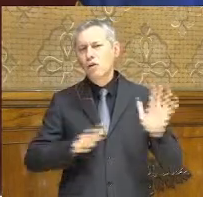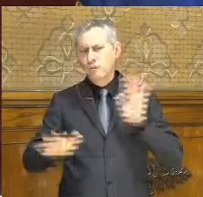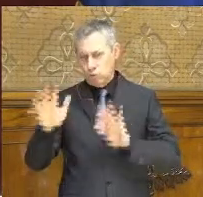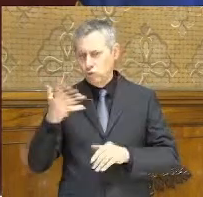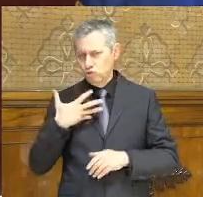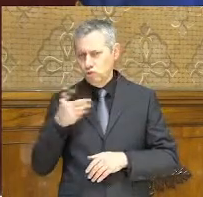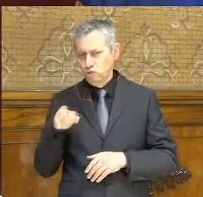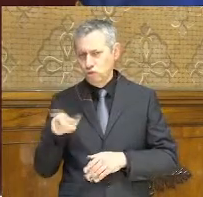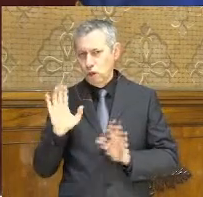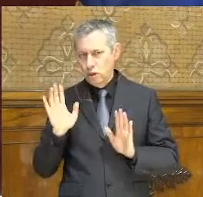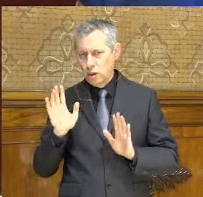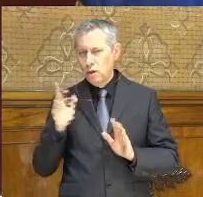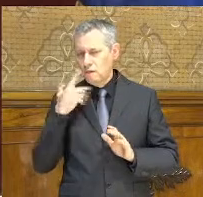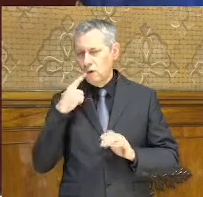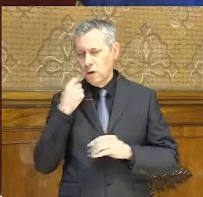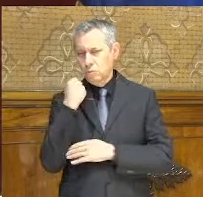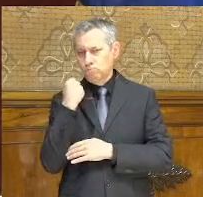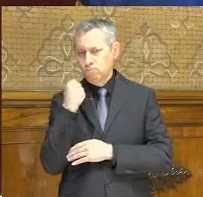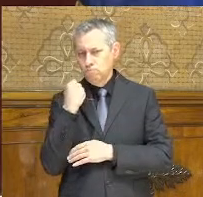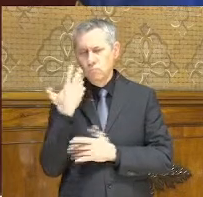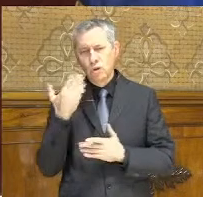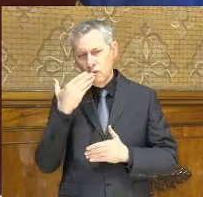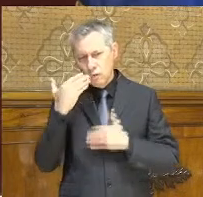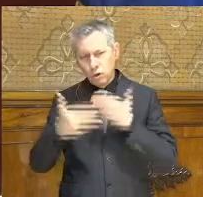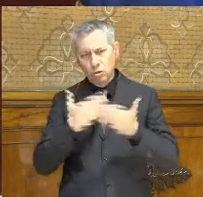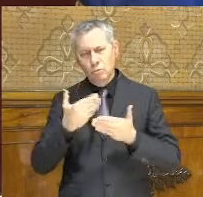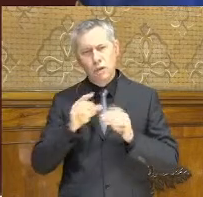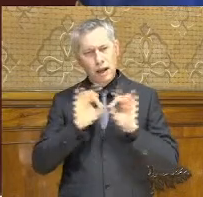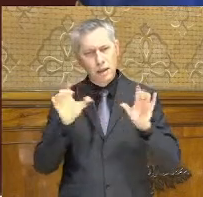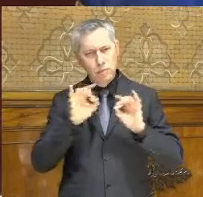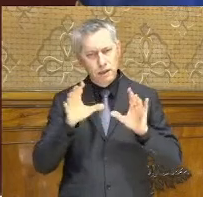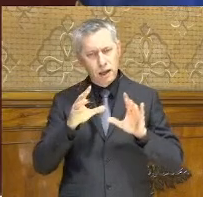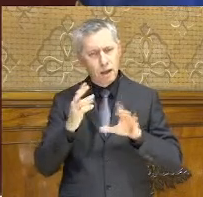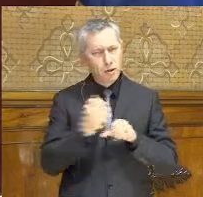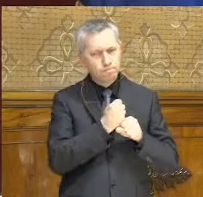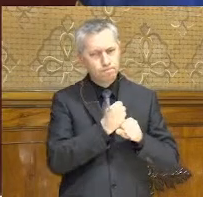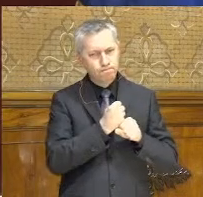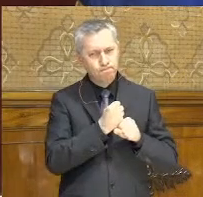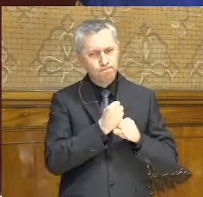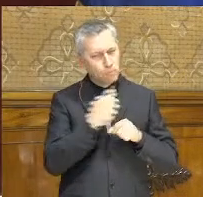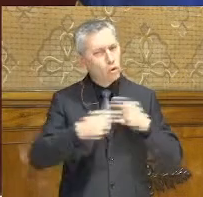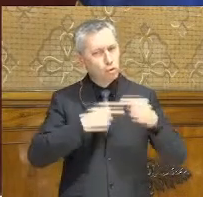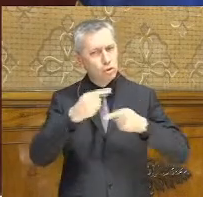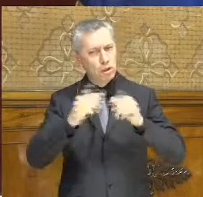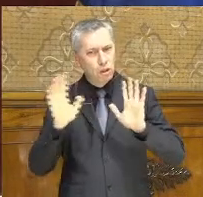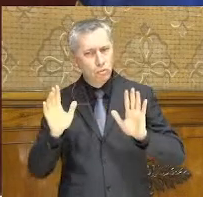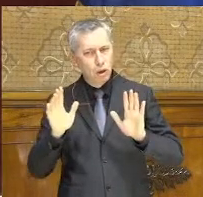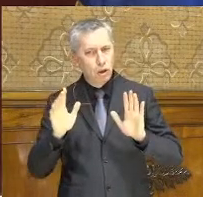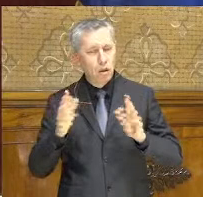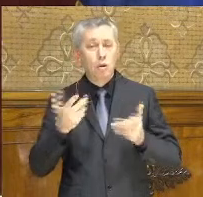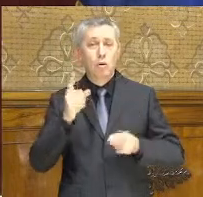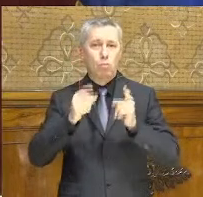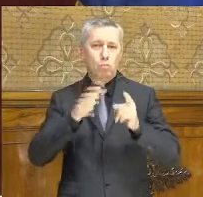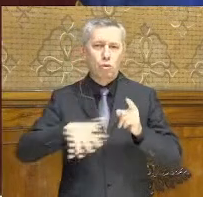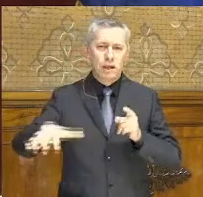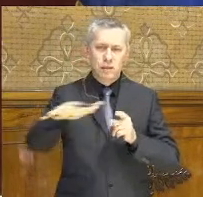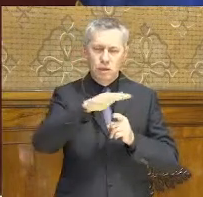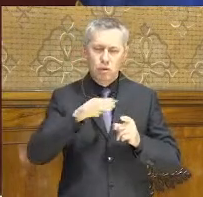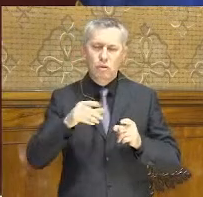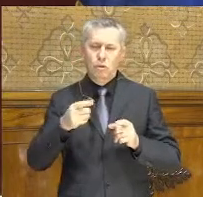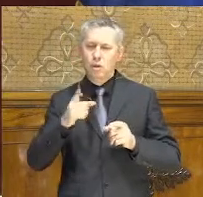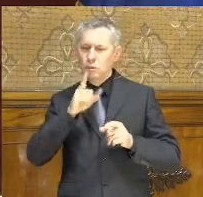within the dynamics of a shrouded freedom, increasingly imposed on polarized populations